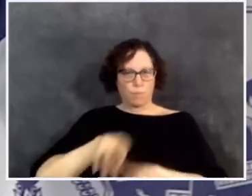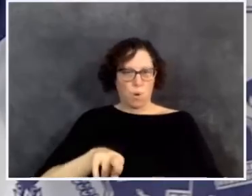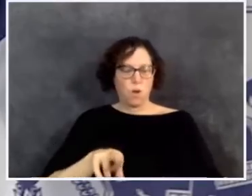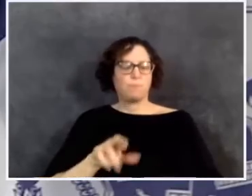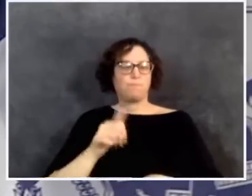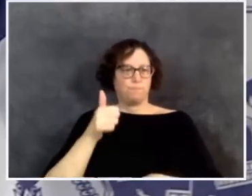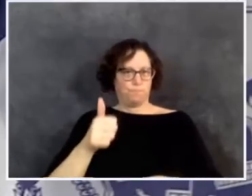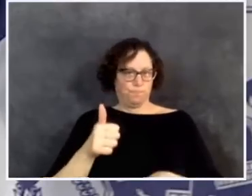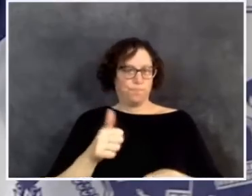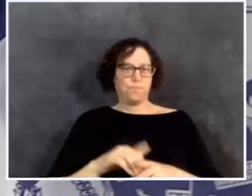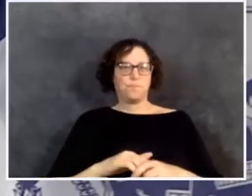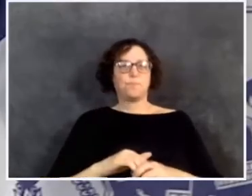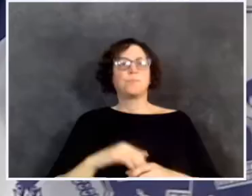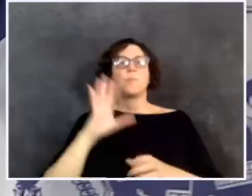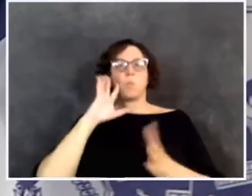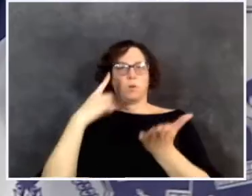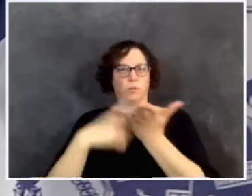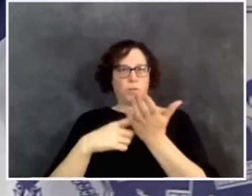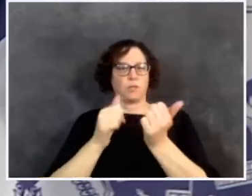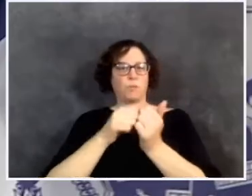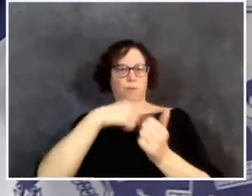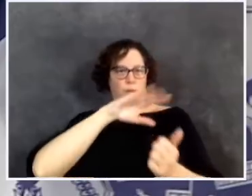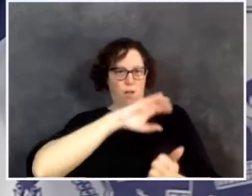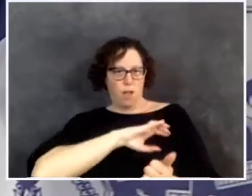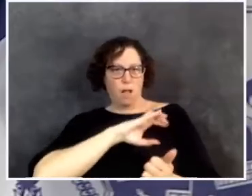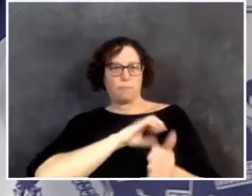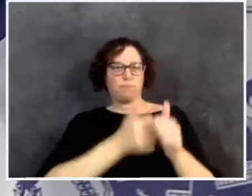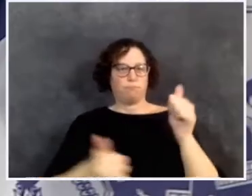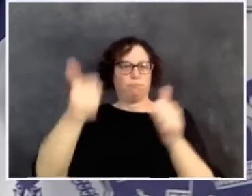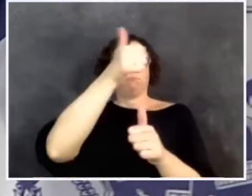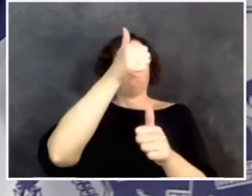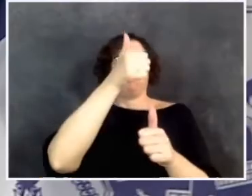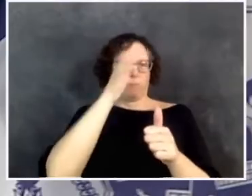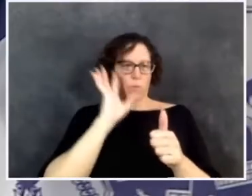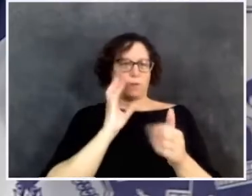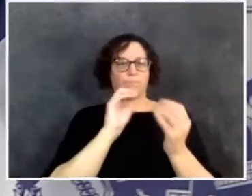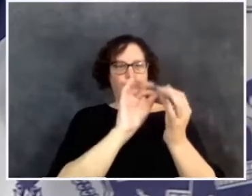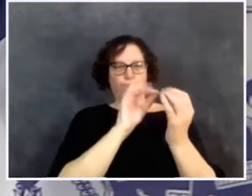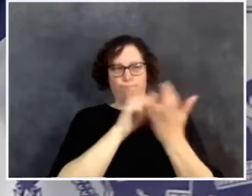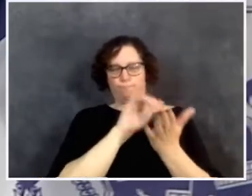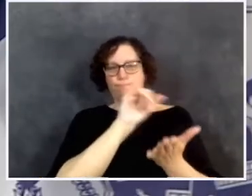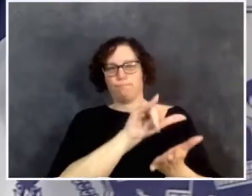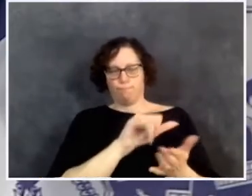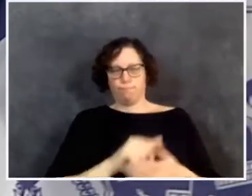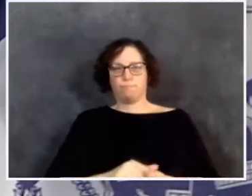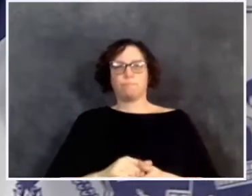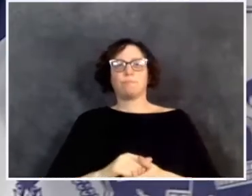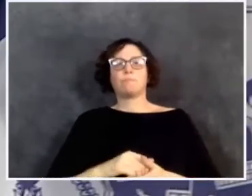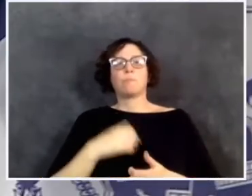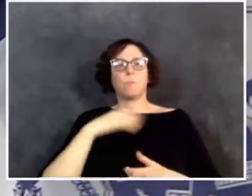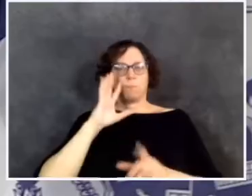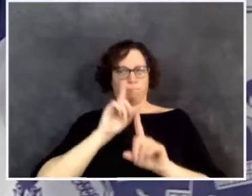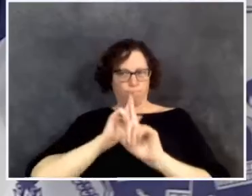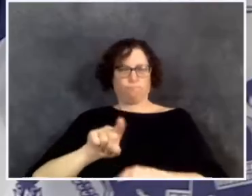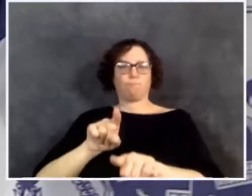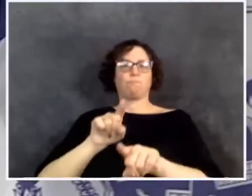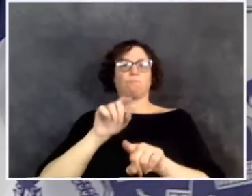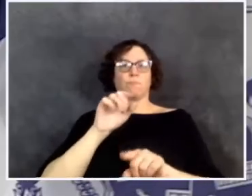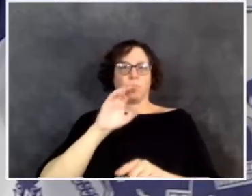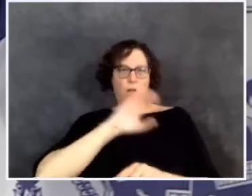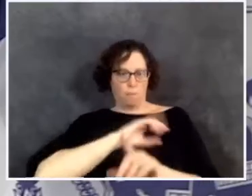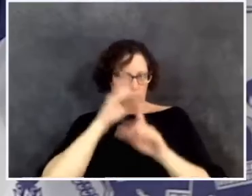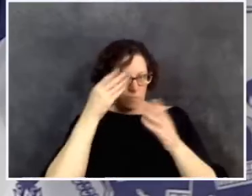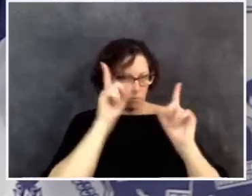right after this. I will order that there be police there and waiting for the